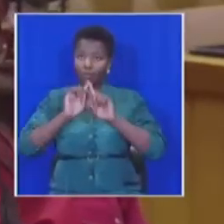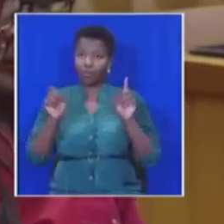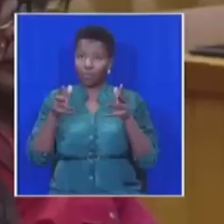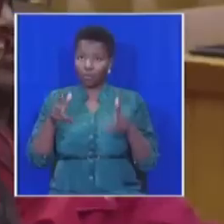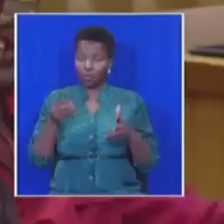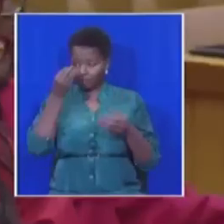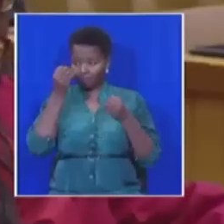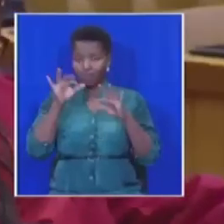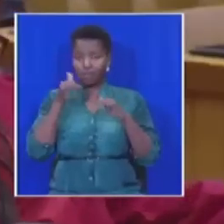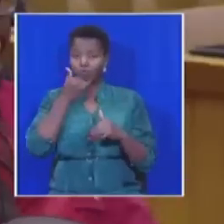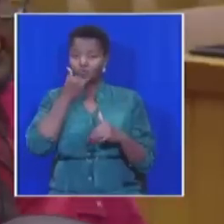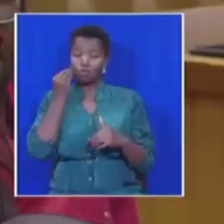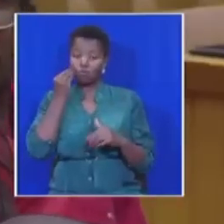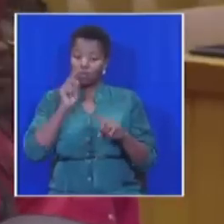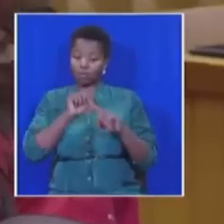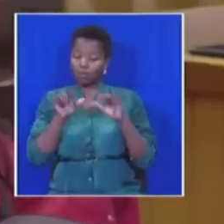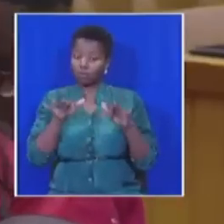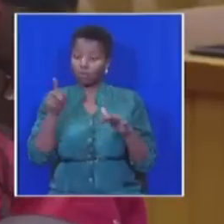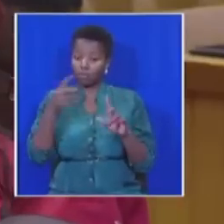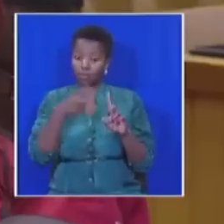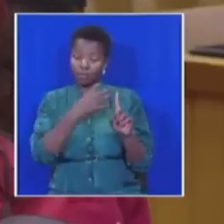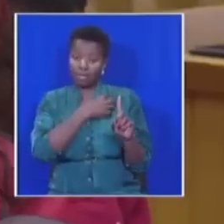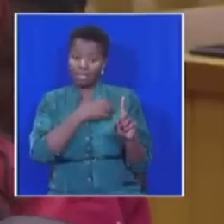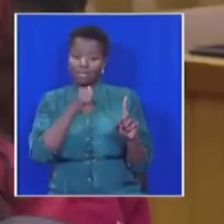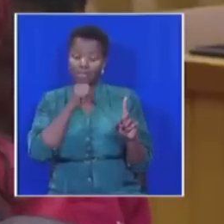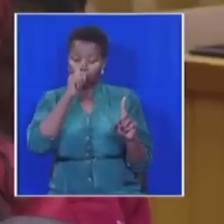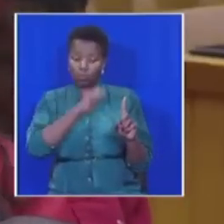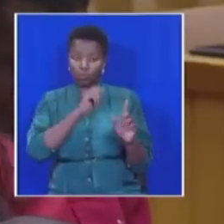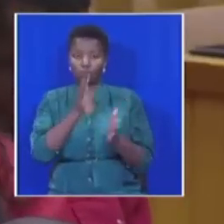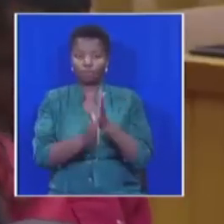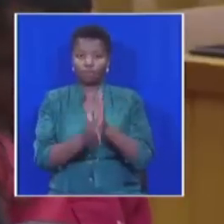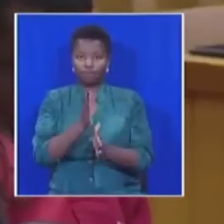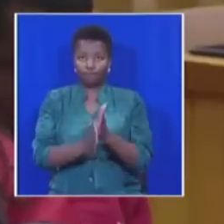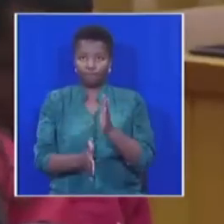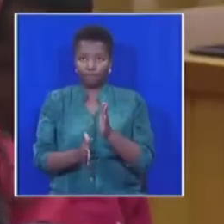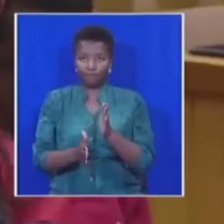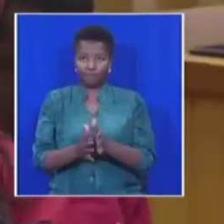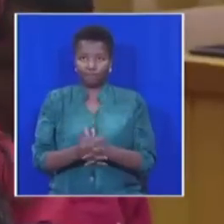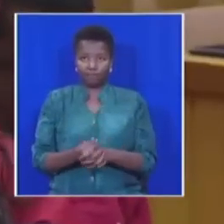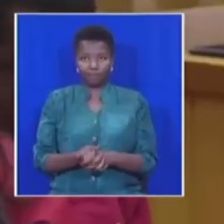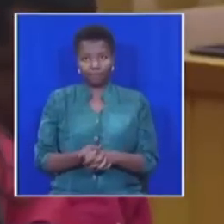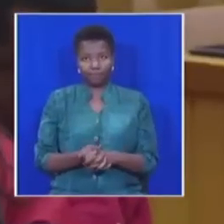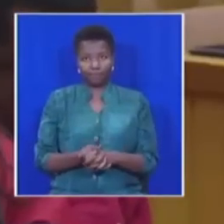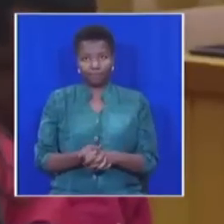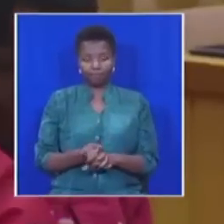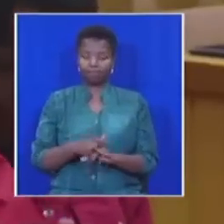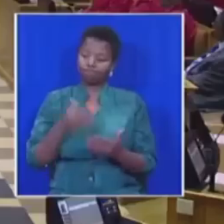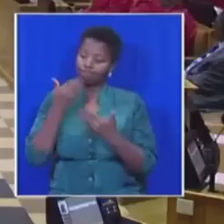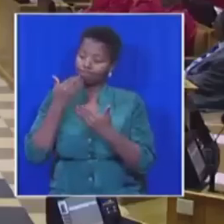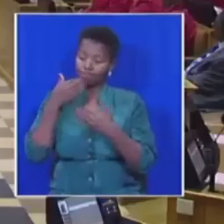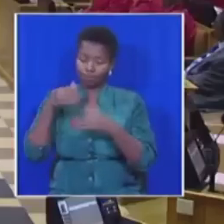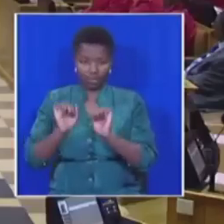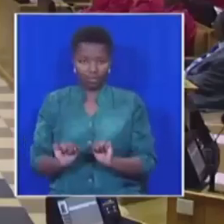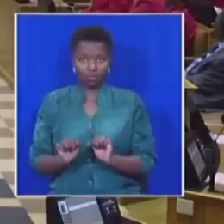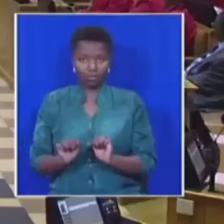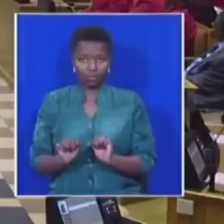nation. Ndlozi, you've got the responsibility as a minister much. To speak nothing else that but the truth. That is a speech now, Honorable Ndlozi, please. Thanks, Chair. Point of Continue.